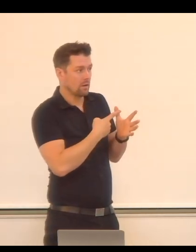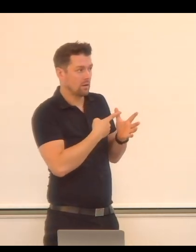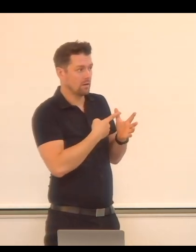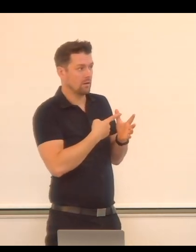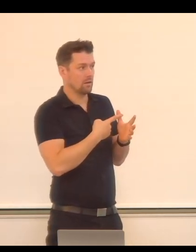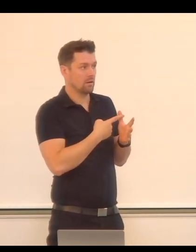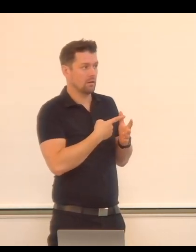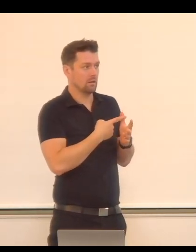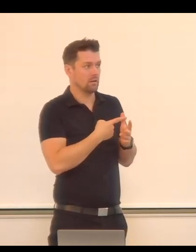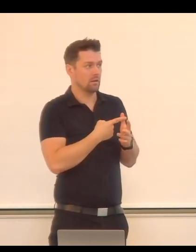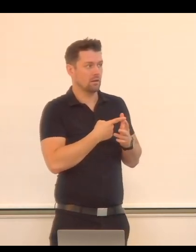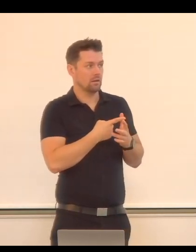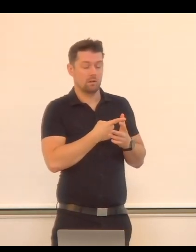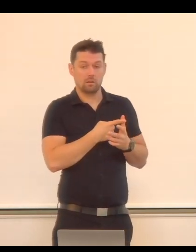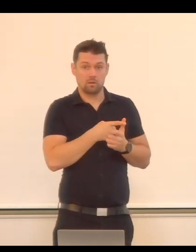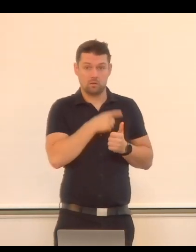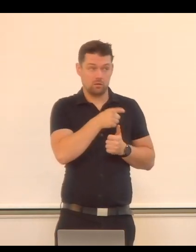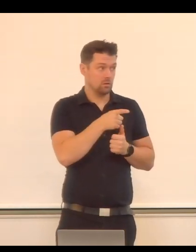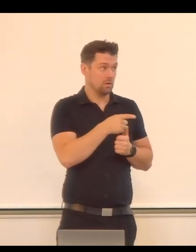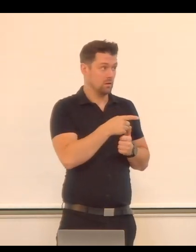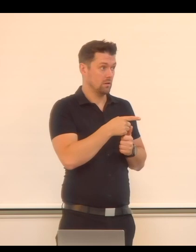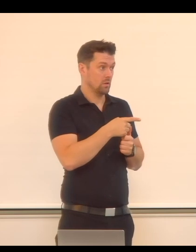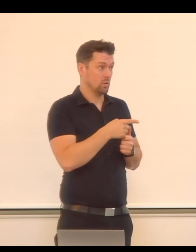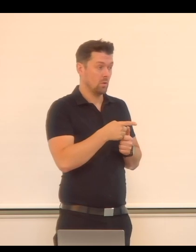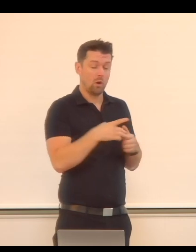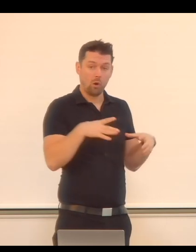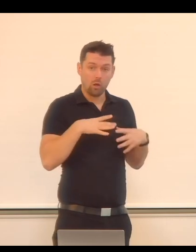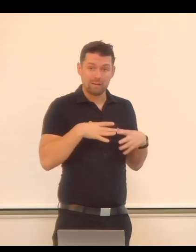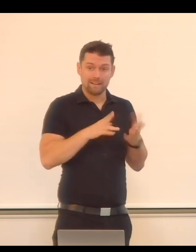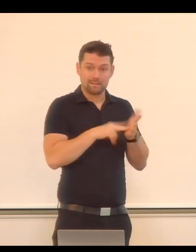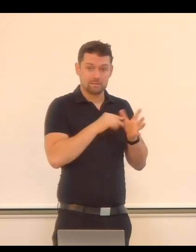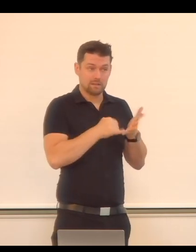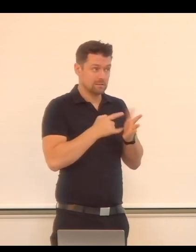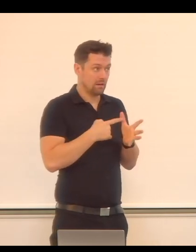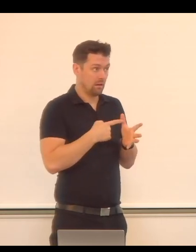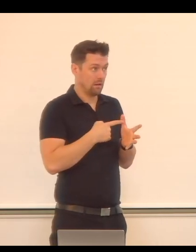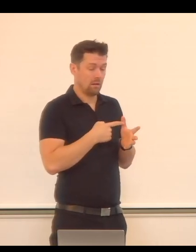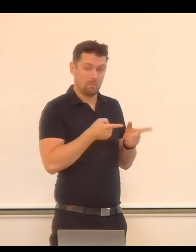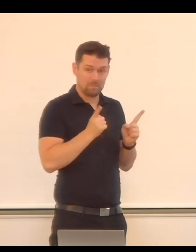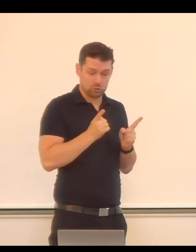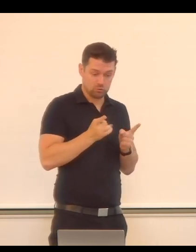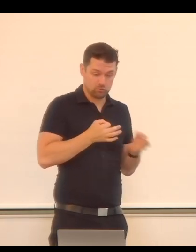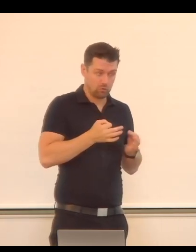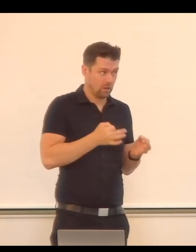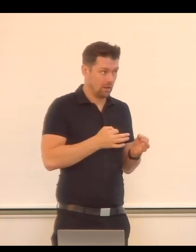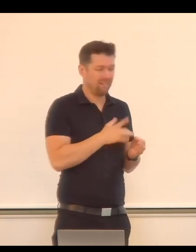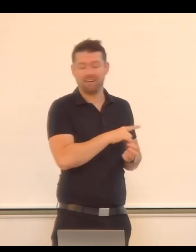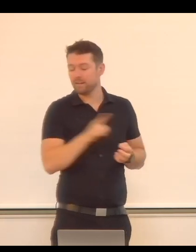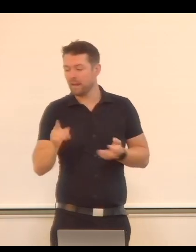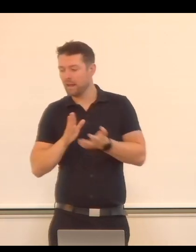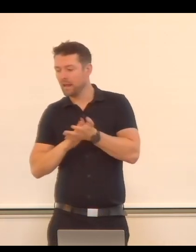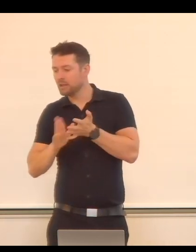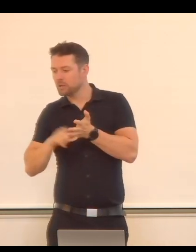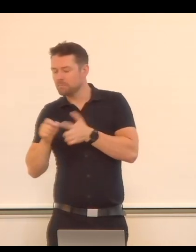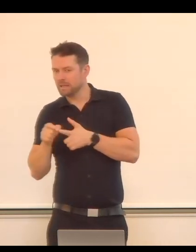into your NASA career were you? Were you a mission controller yet? And then Yes. HMP, same thing, same